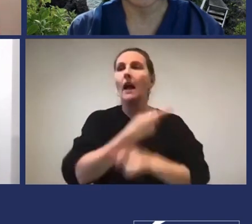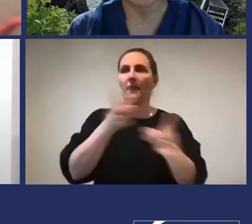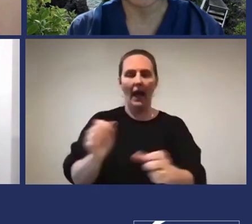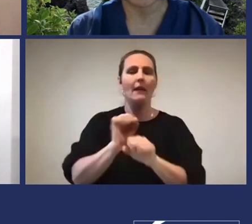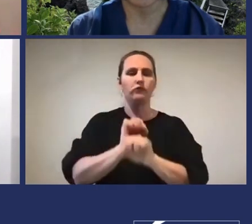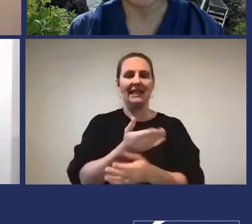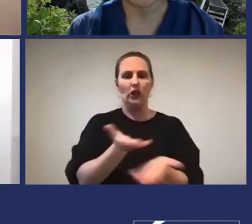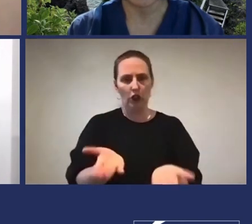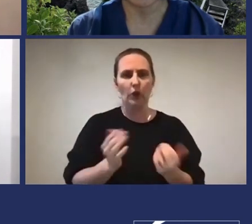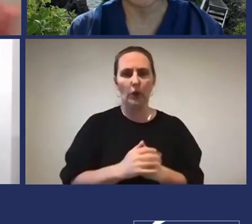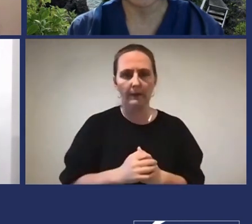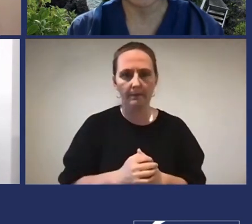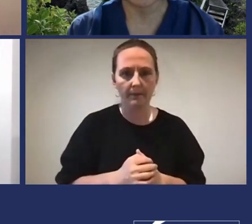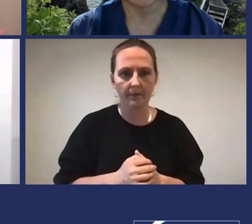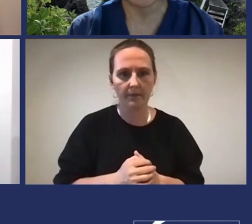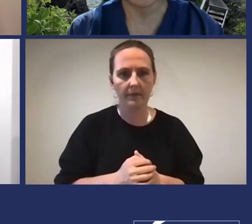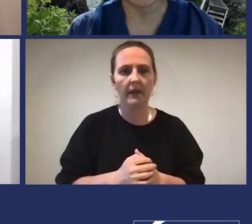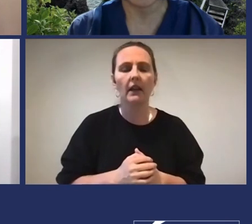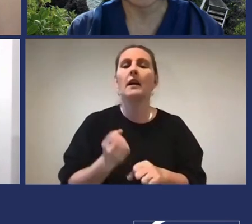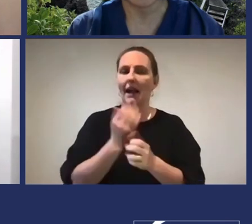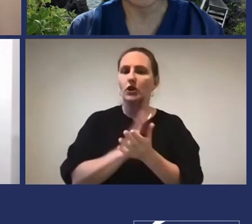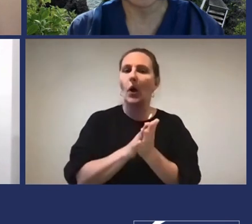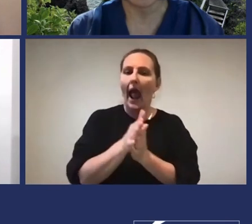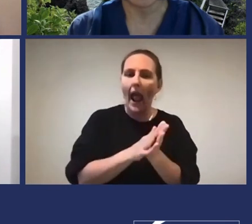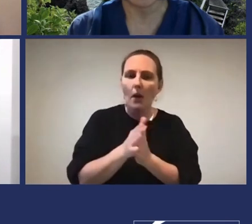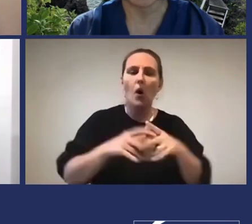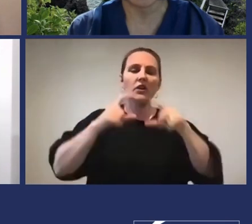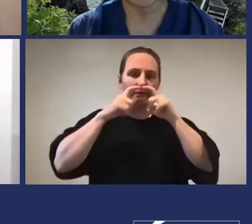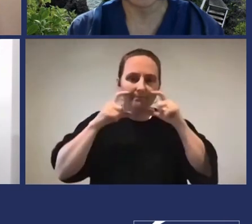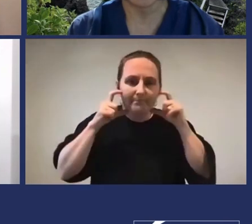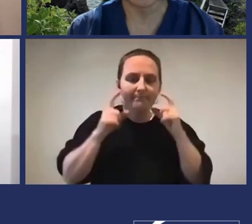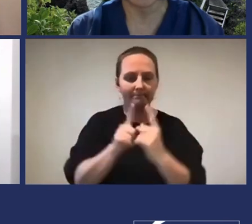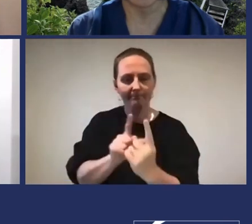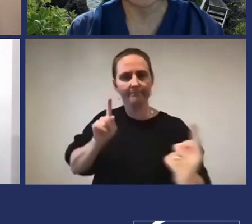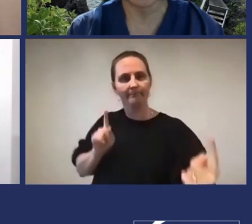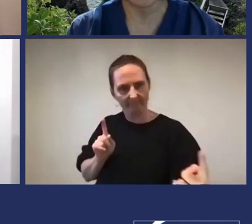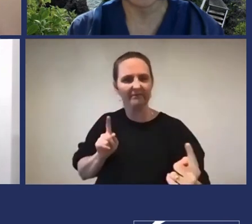all the usual hand washing, social distance, face covering type of measures.